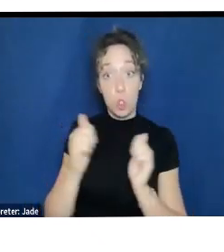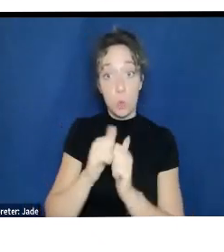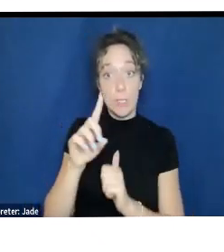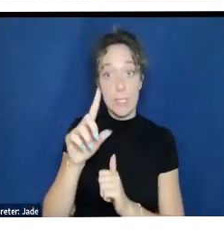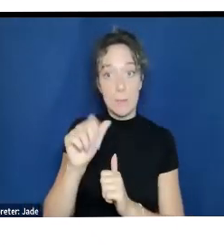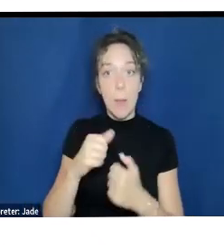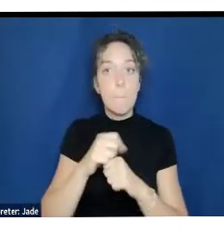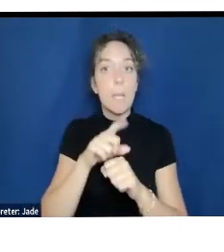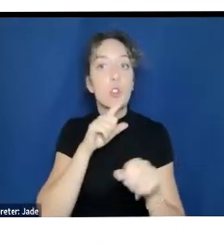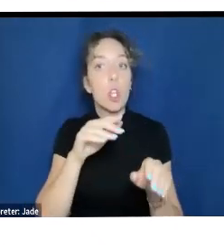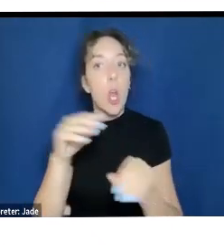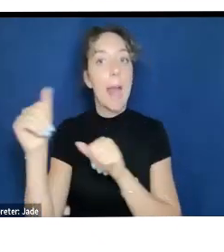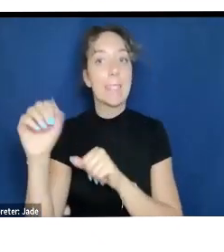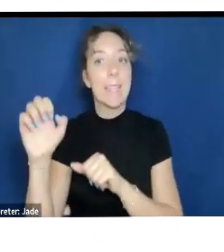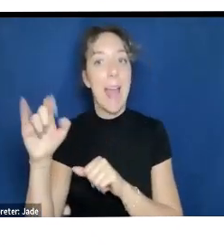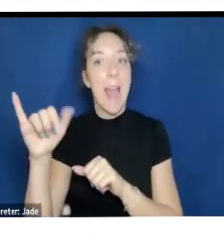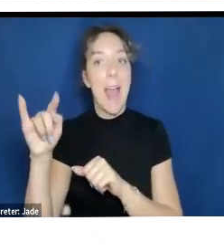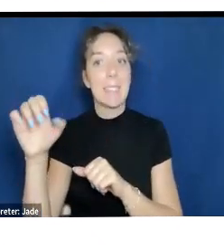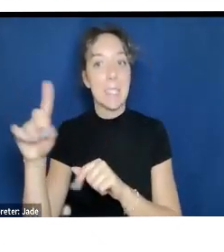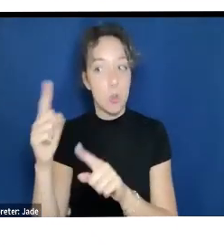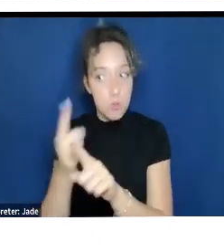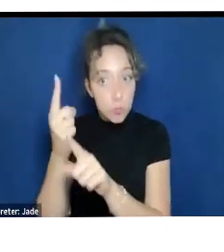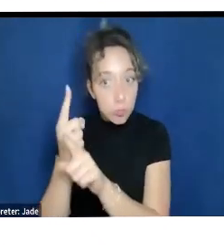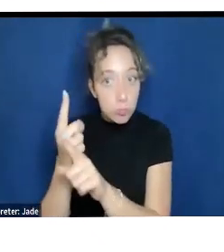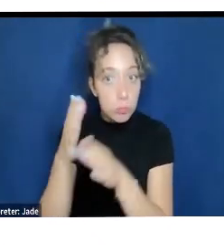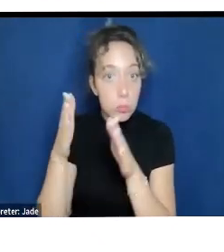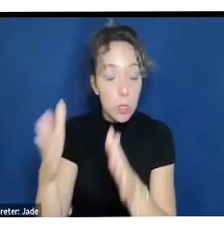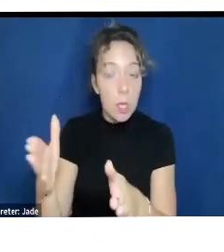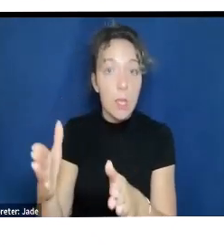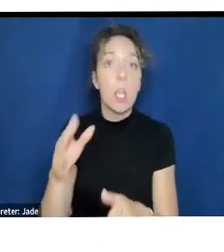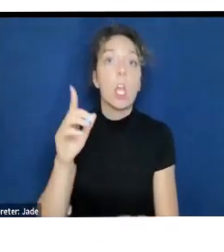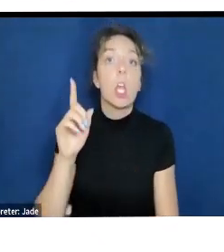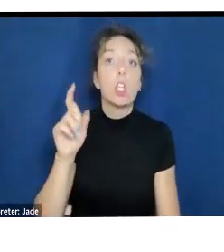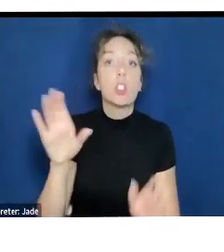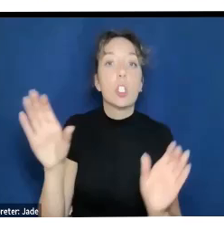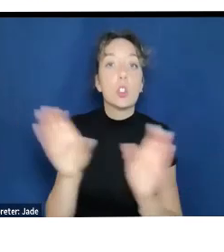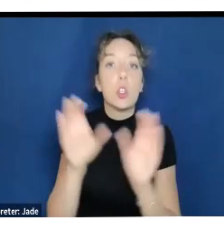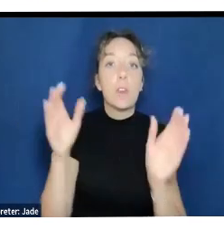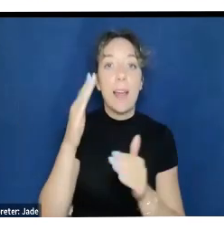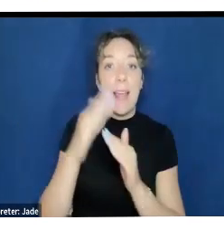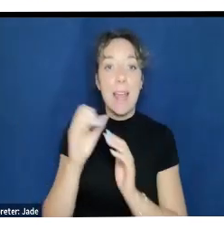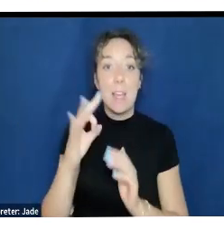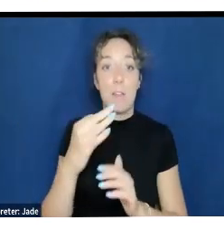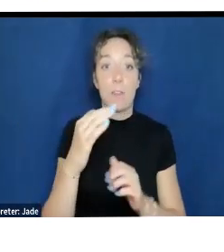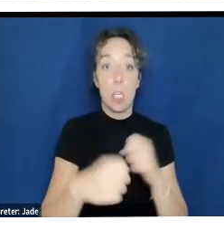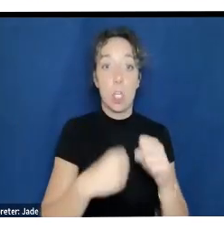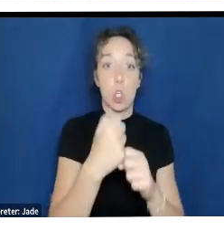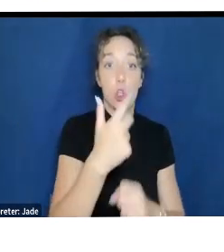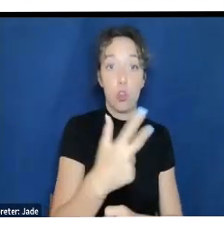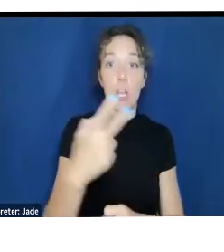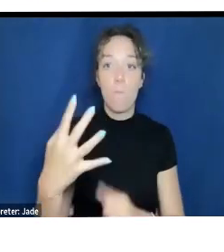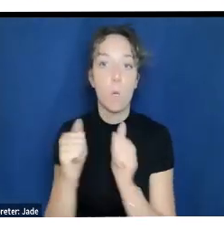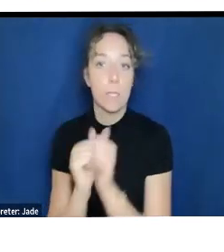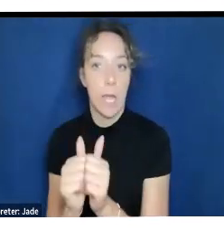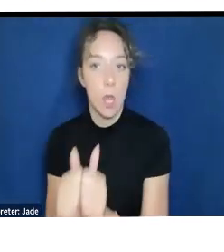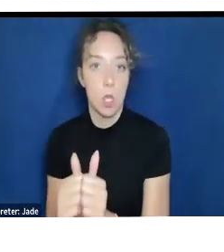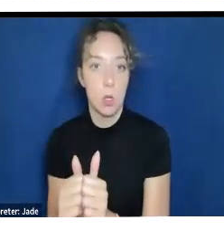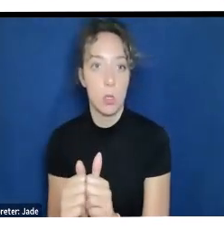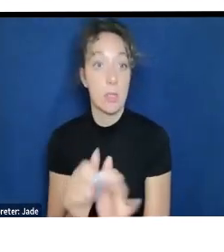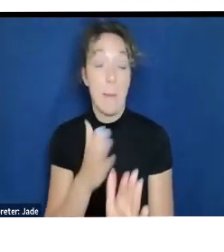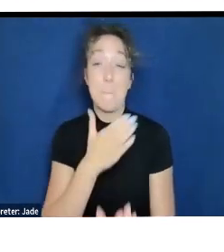exited appropriately, LEAs should certify end of year 3 and end of year 4 together.